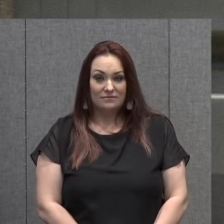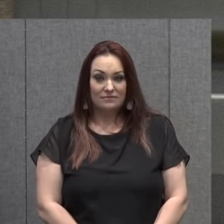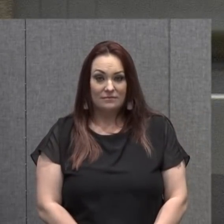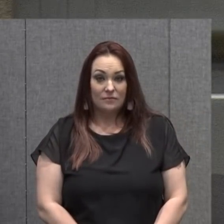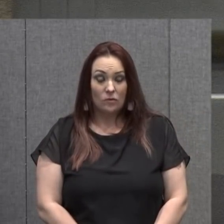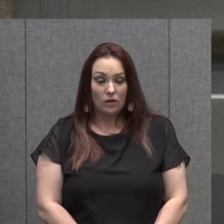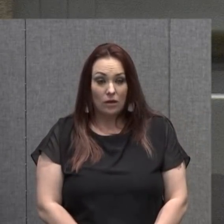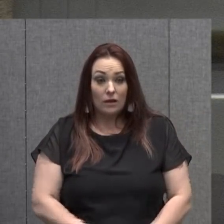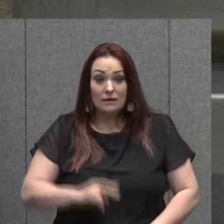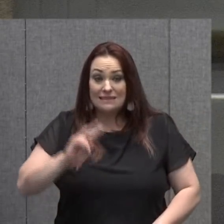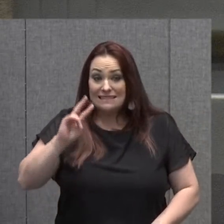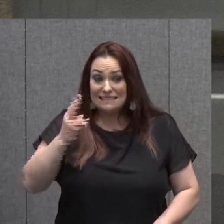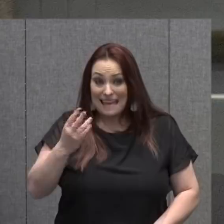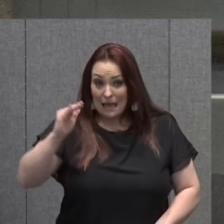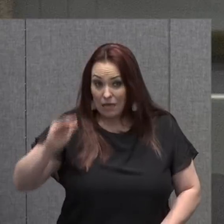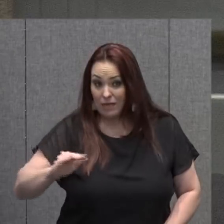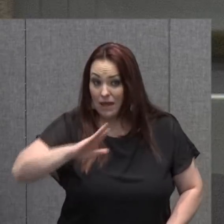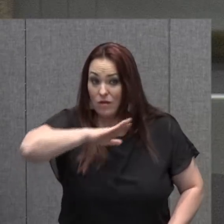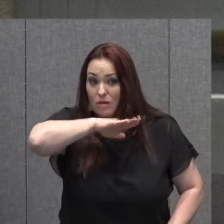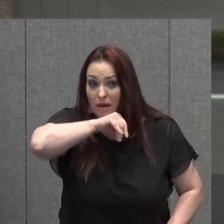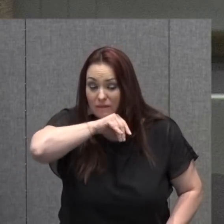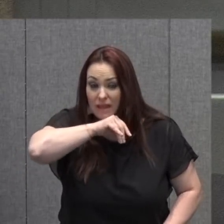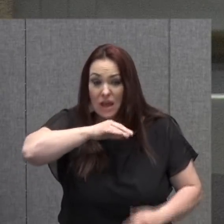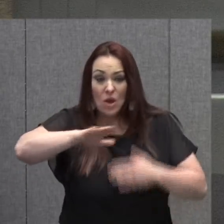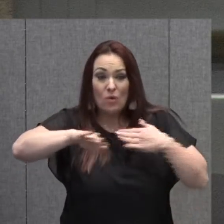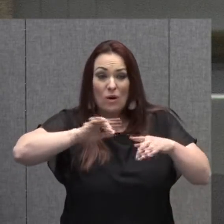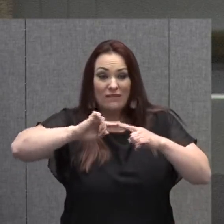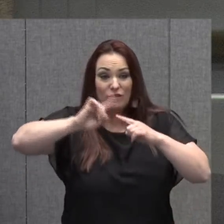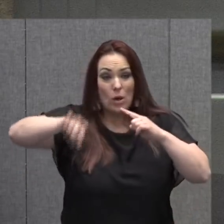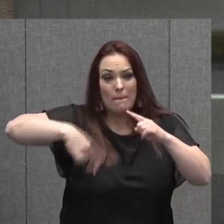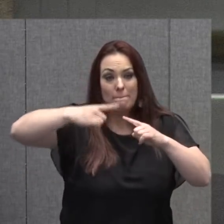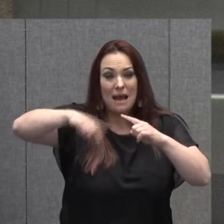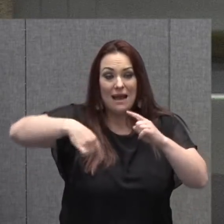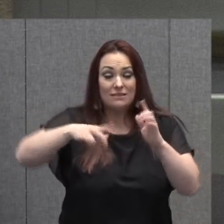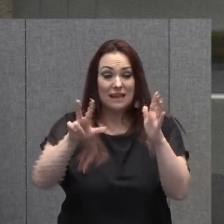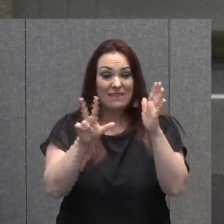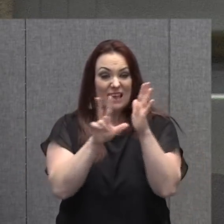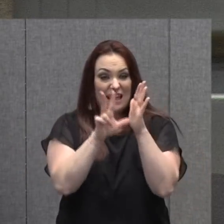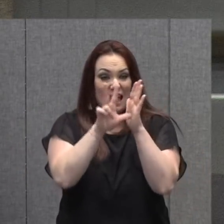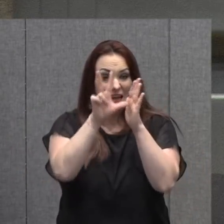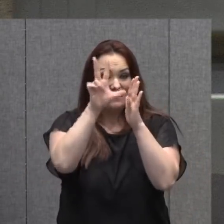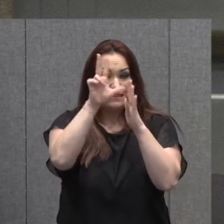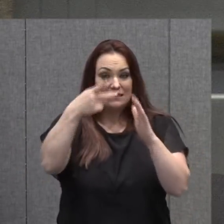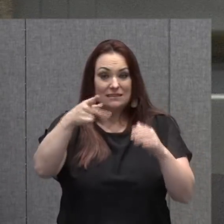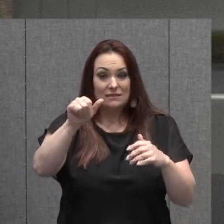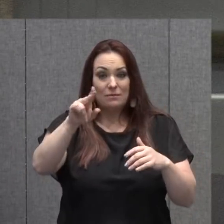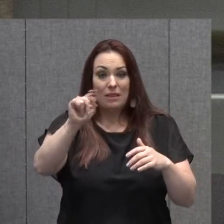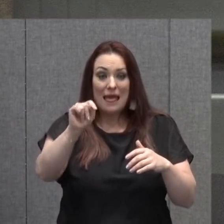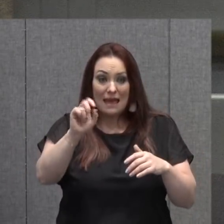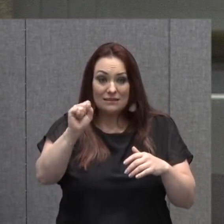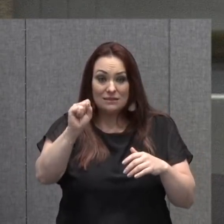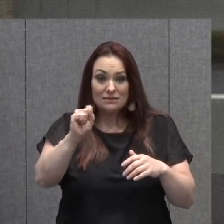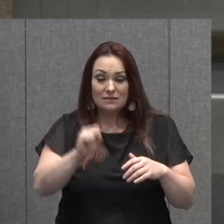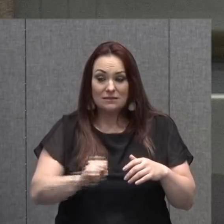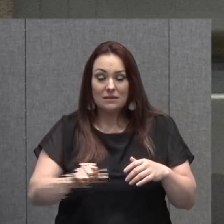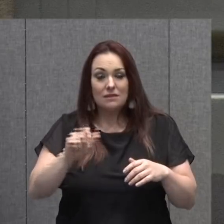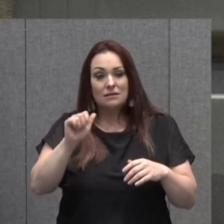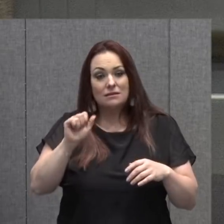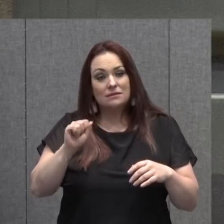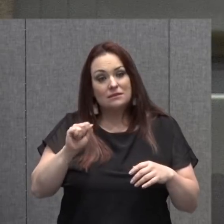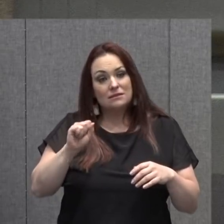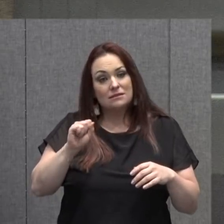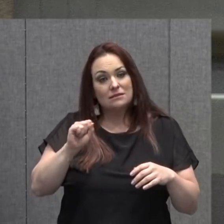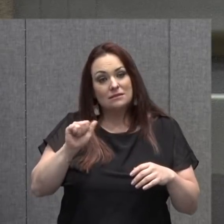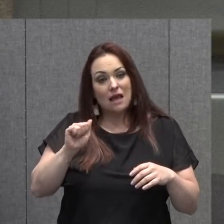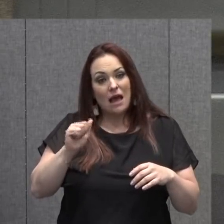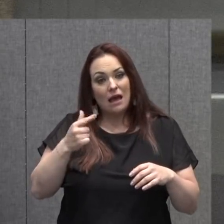The second little javelina walked for miles among giant cactus plants called, and I always say this wrong, sugawus.